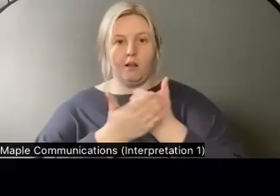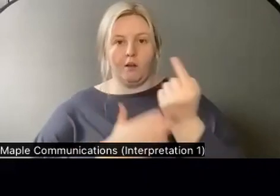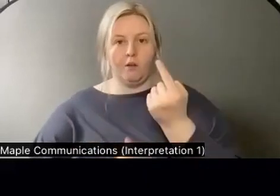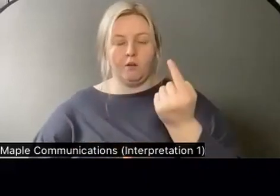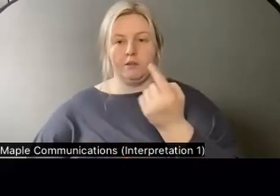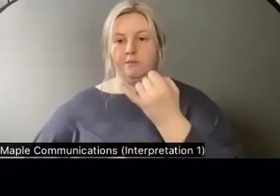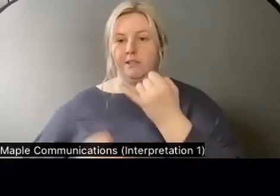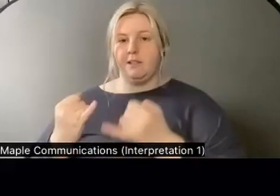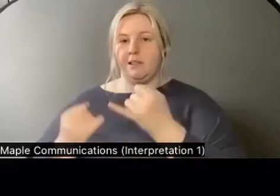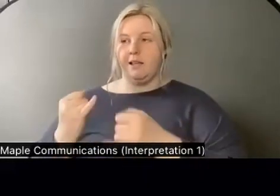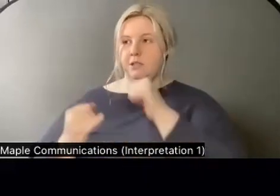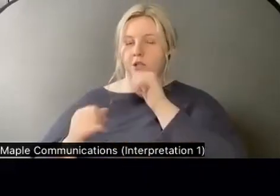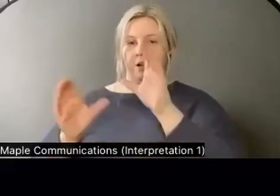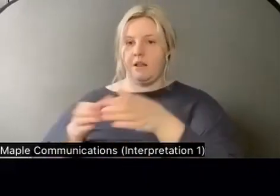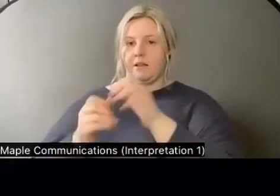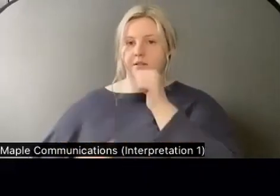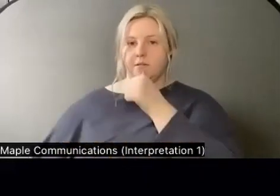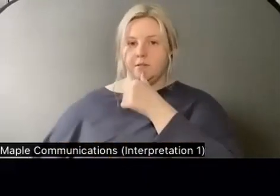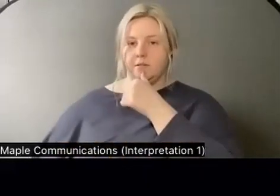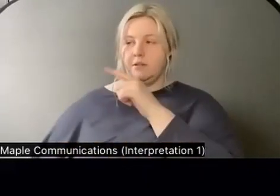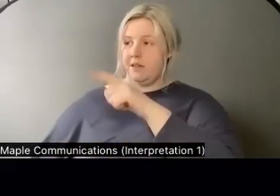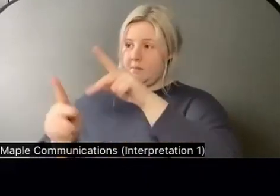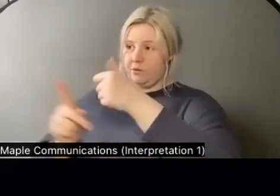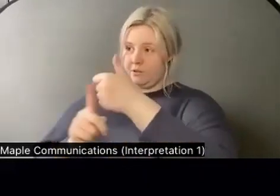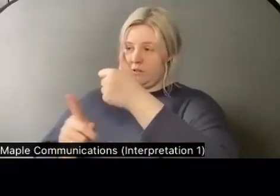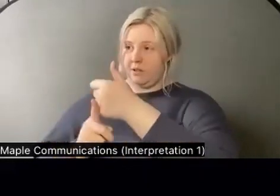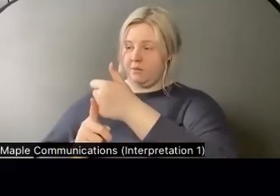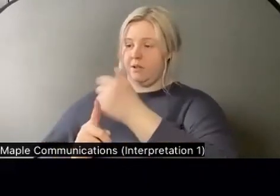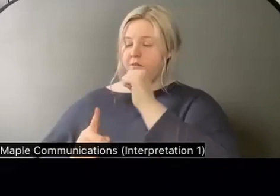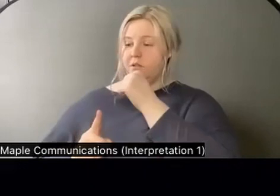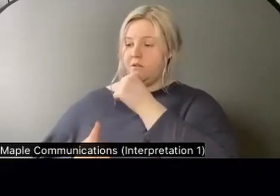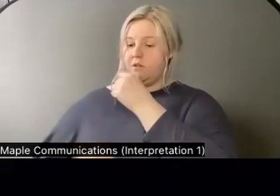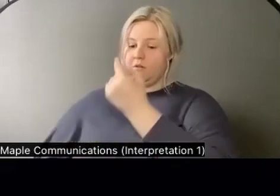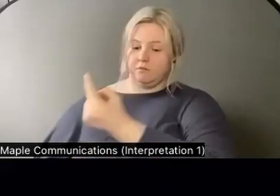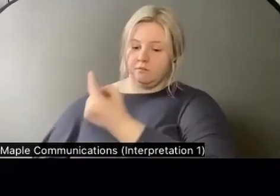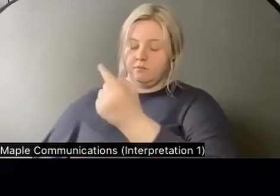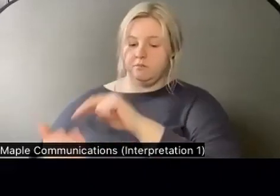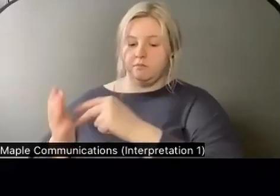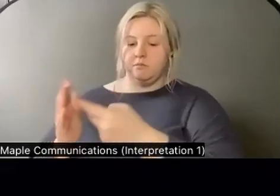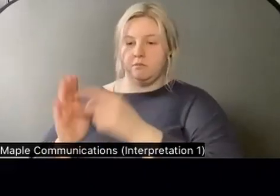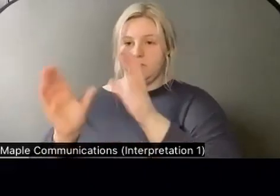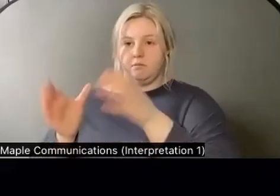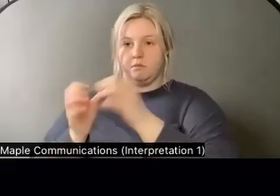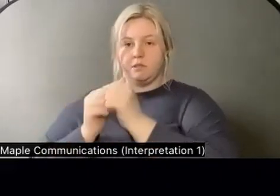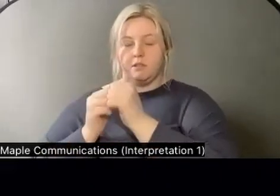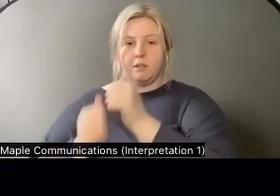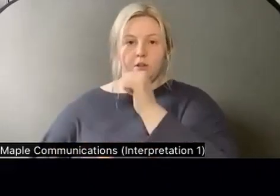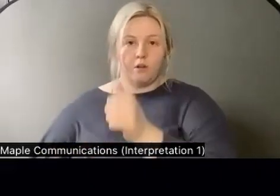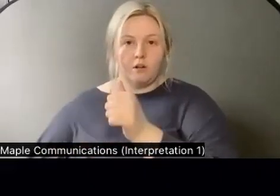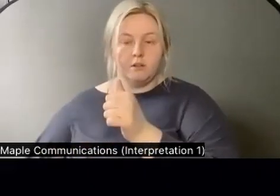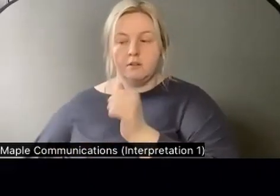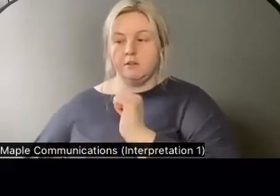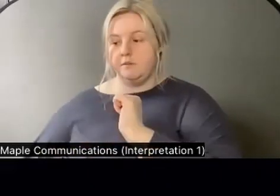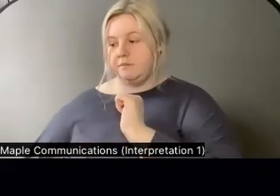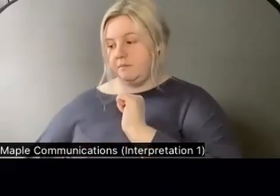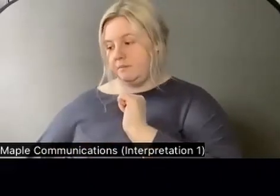suffering, dispersing our socially caused suffering into different self-residing dysfunctions, thereby diminishing the